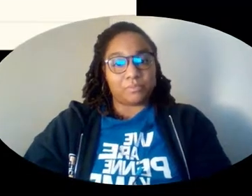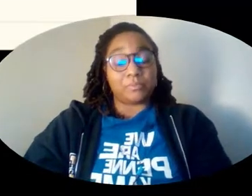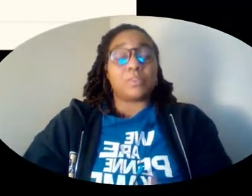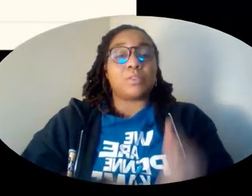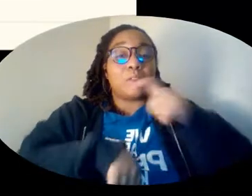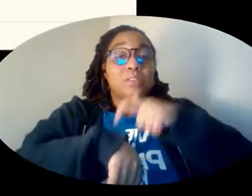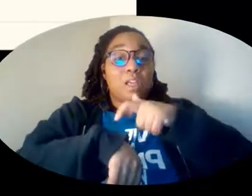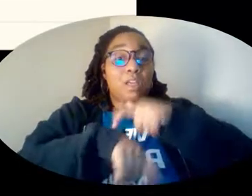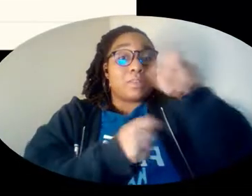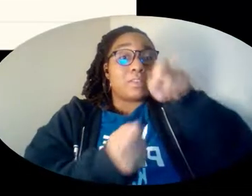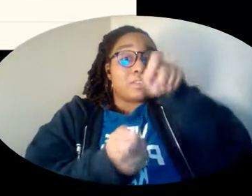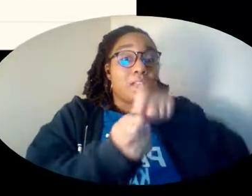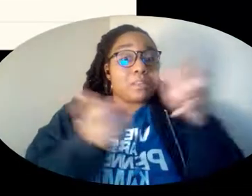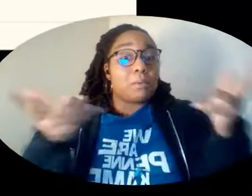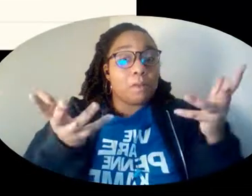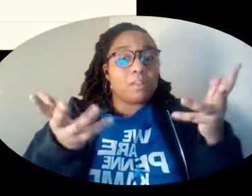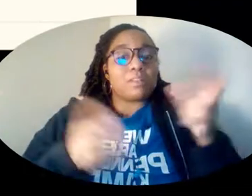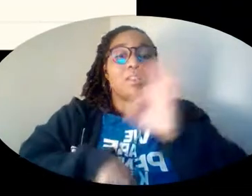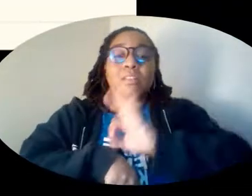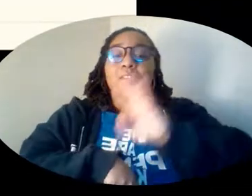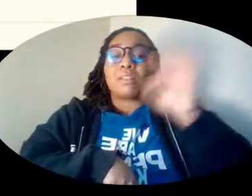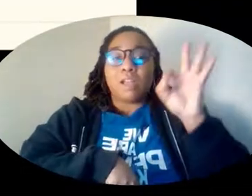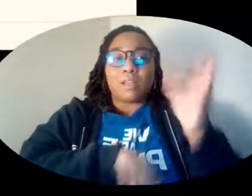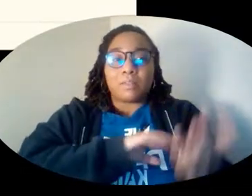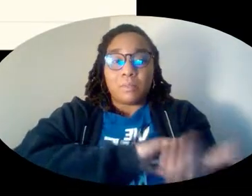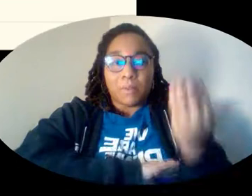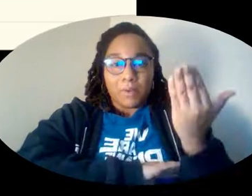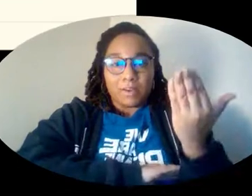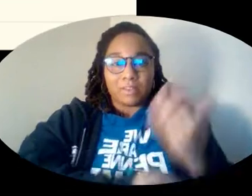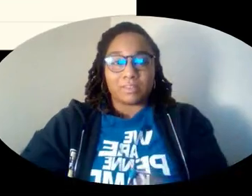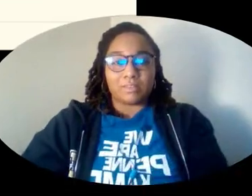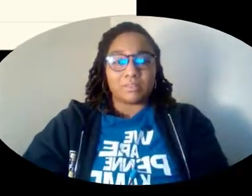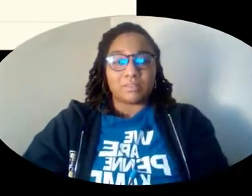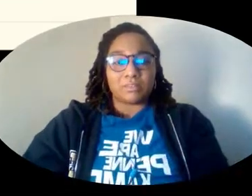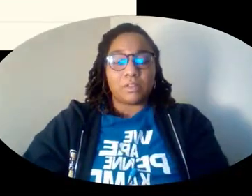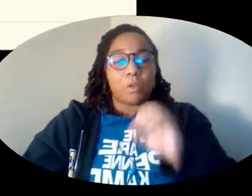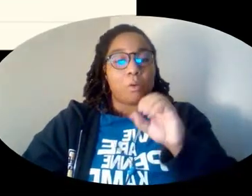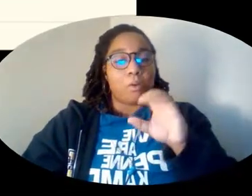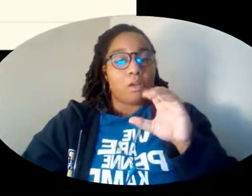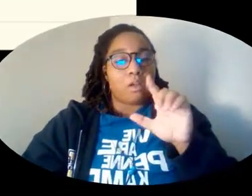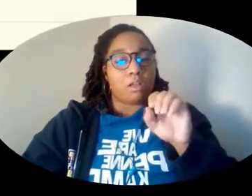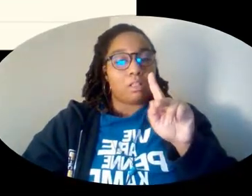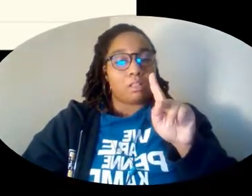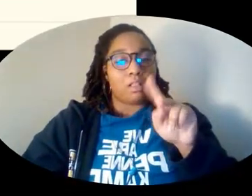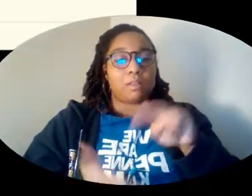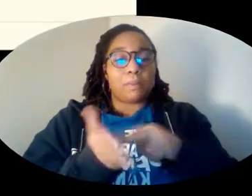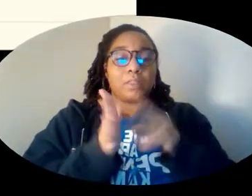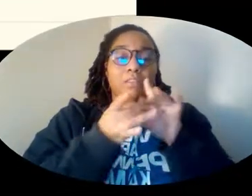So the time is exactly 9 o'clock in the morning. O'clock means of the